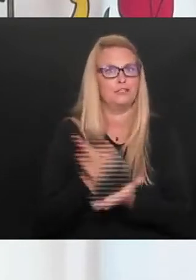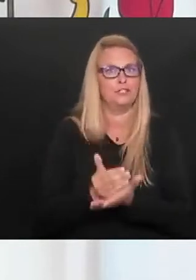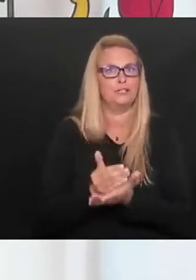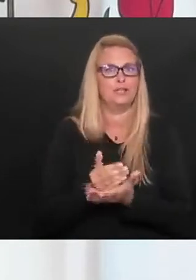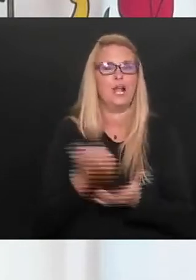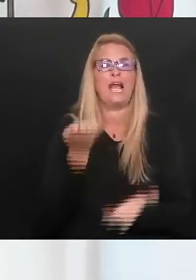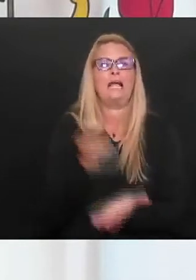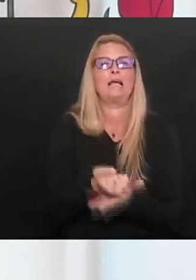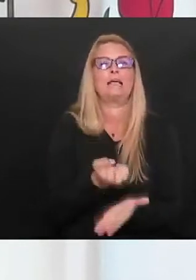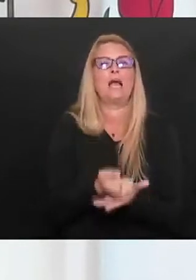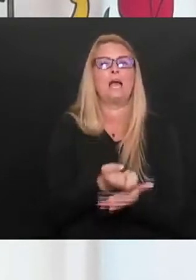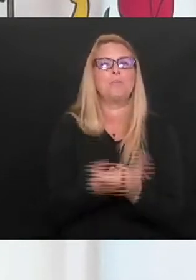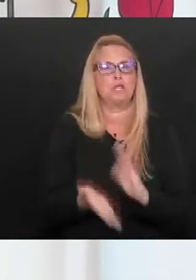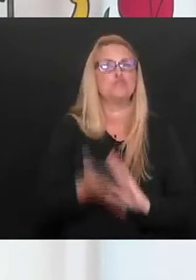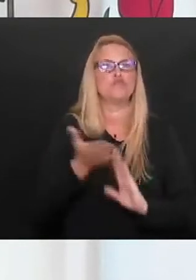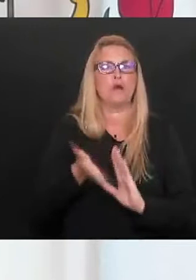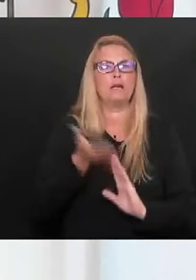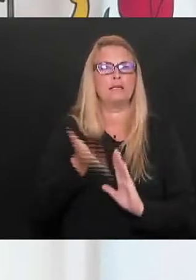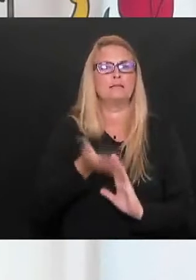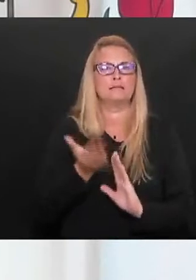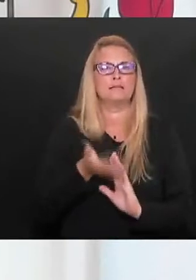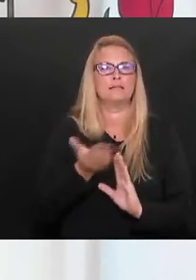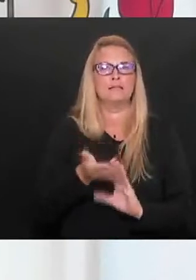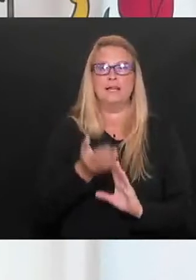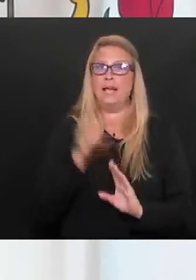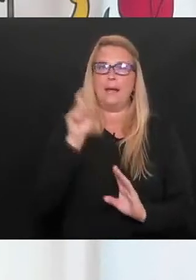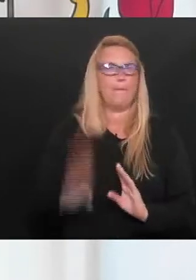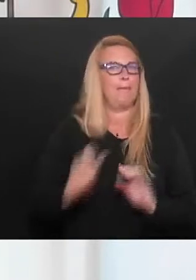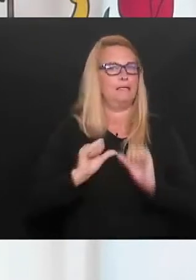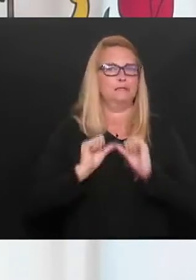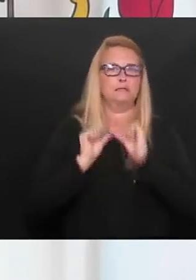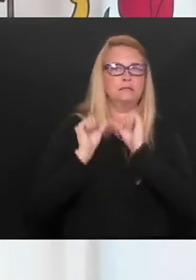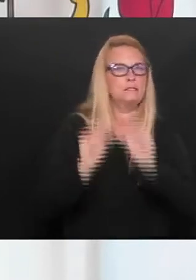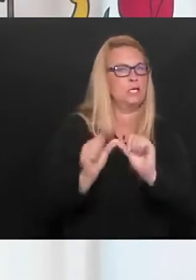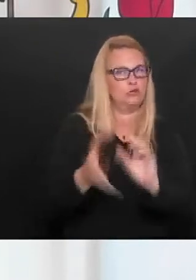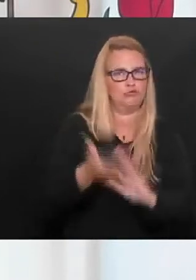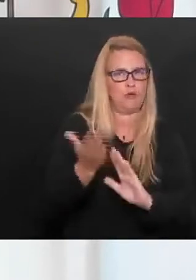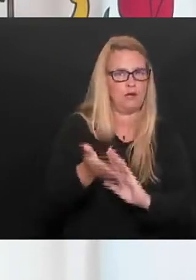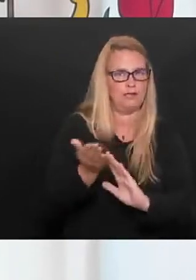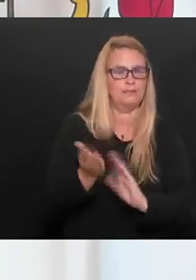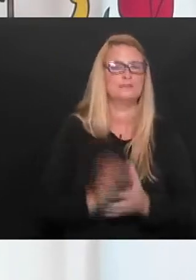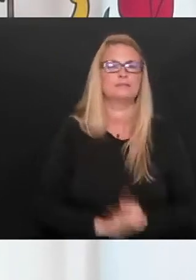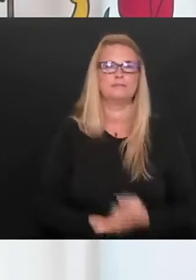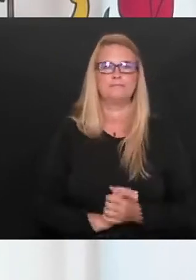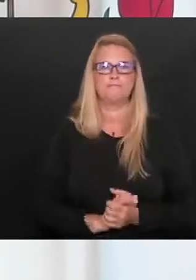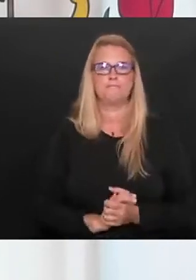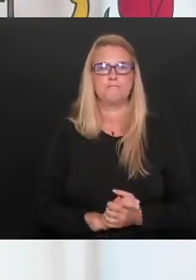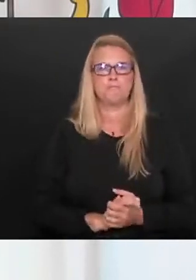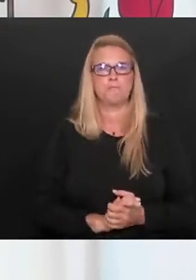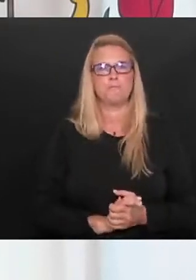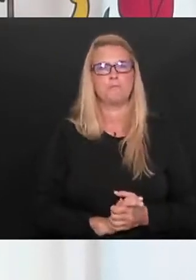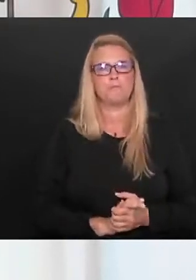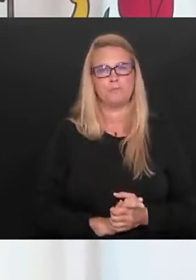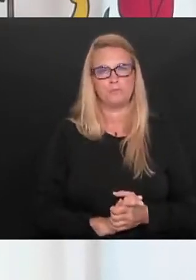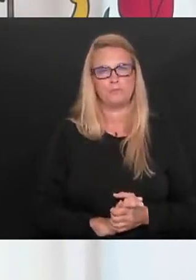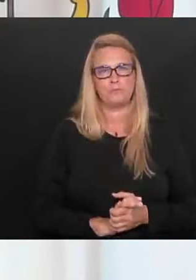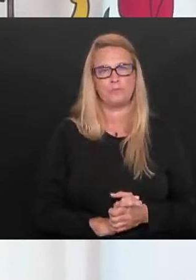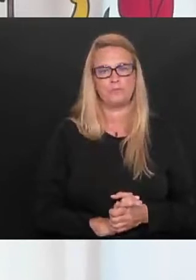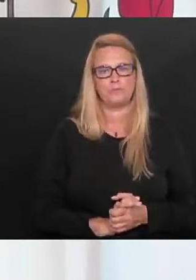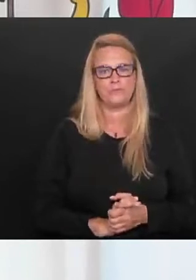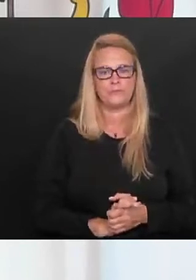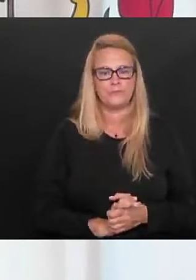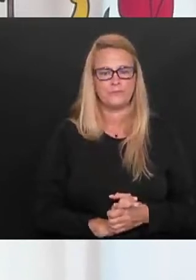runs, and absolutely the engine has got to keep running. And so with all that, yeah, there's a